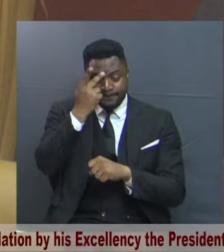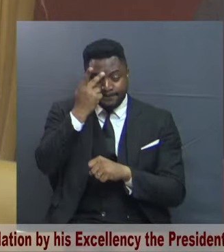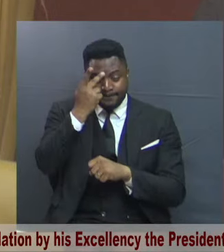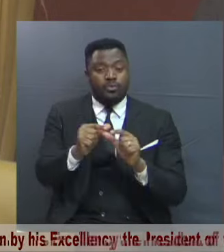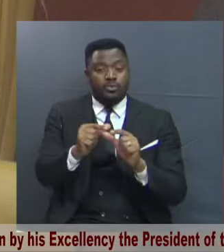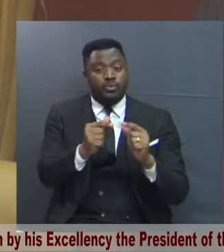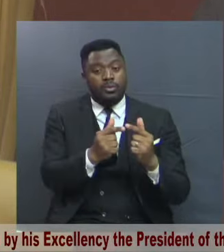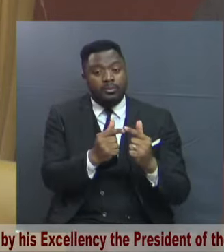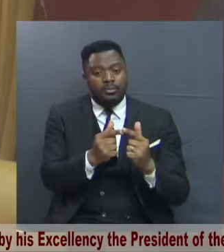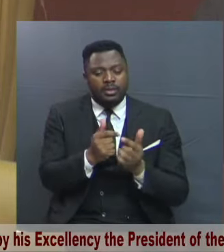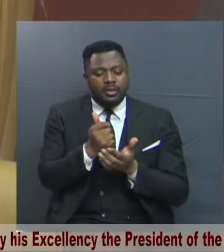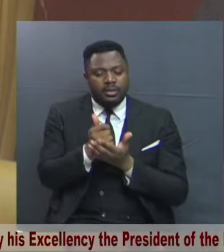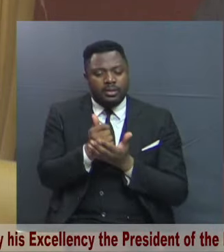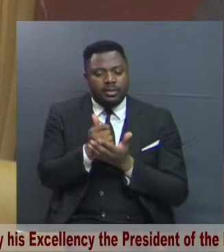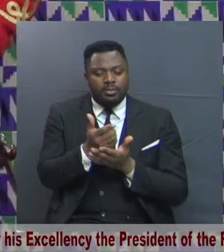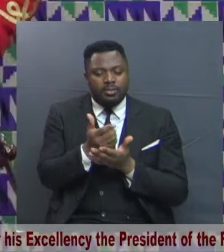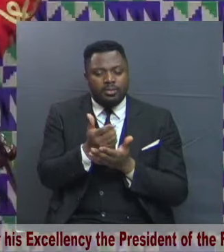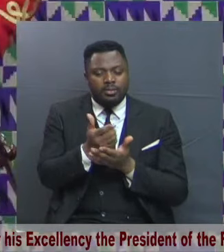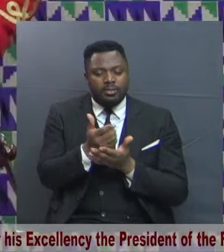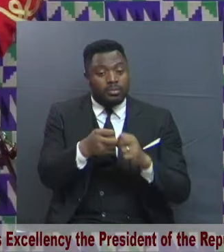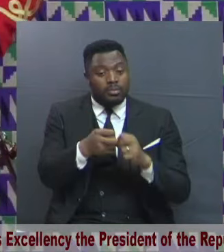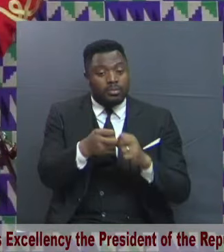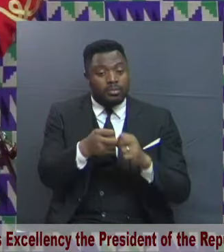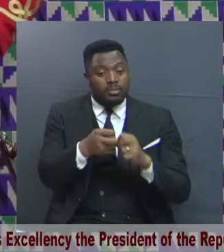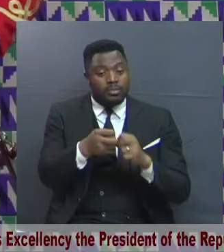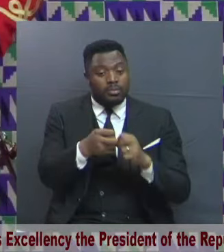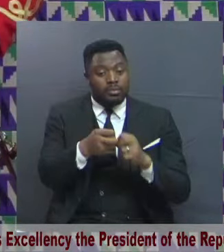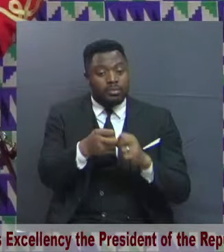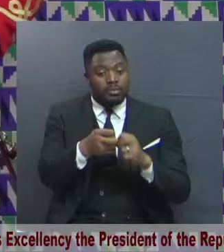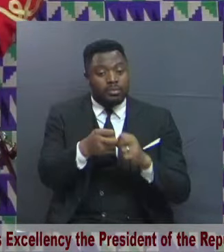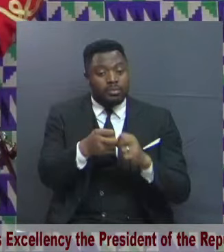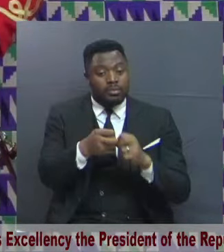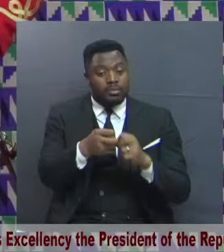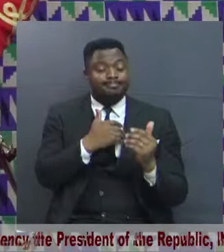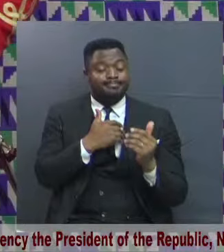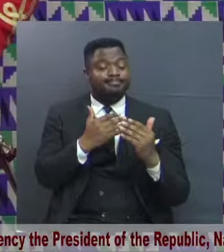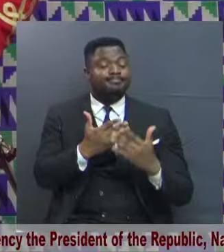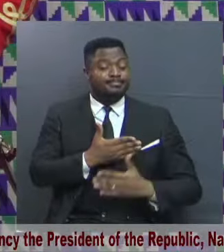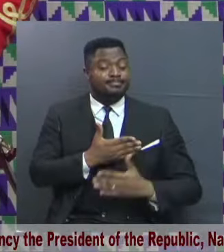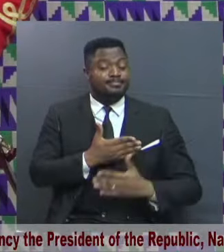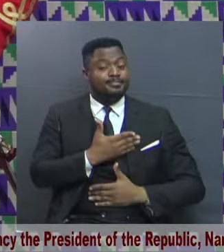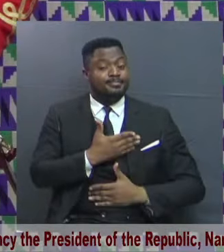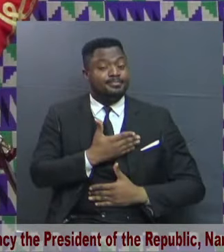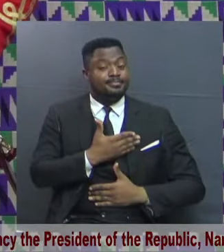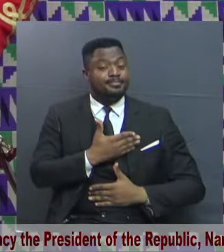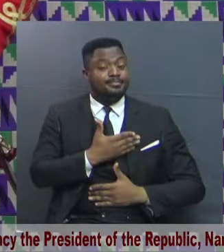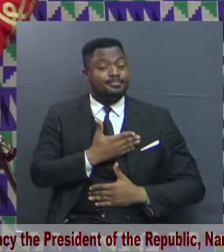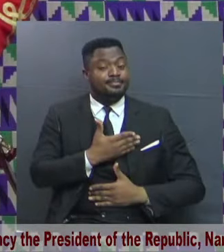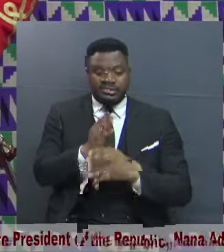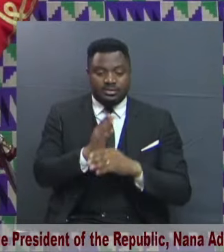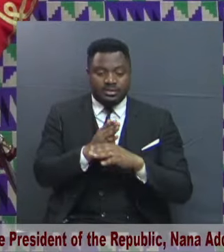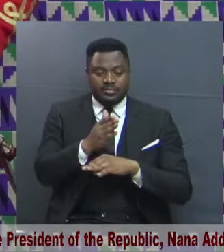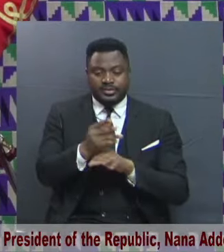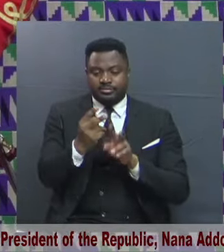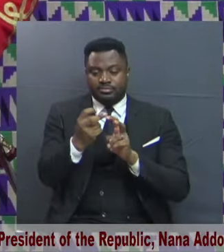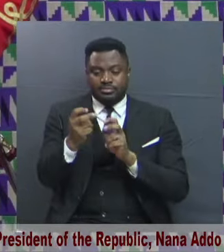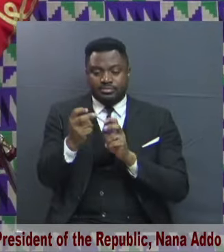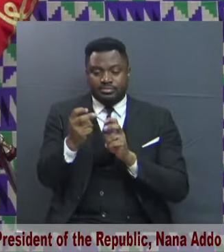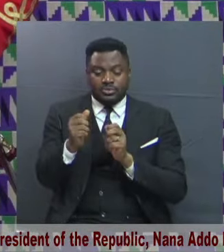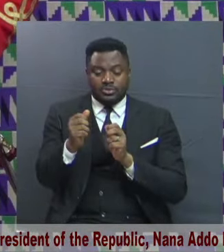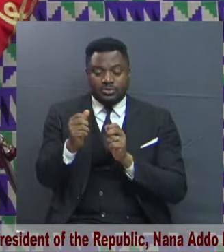to ear out whatever problems there might be and I'm happy that the Electoral Commission after engaging the